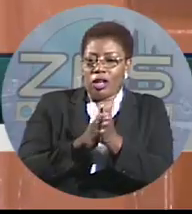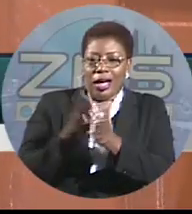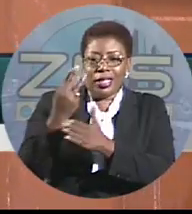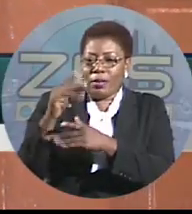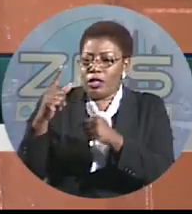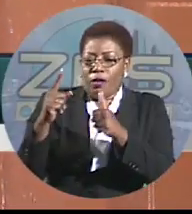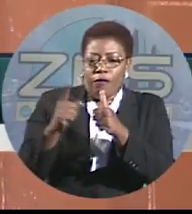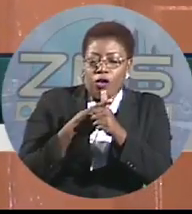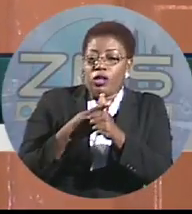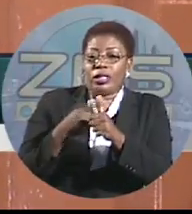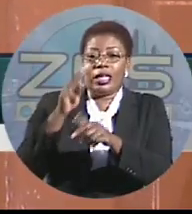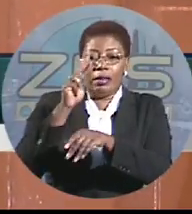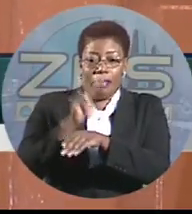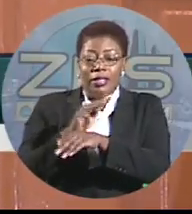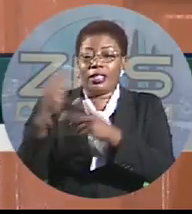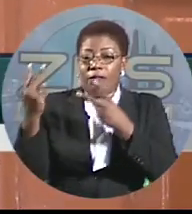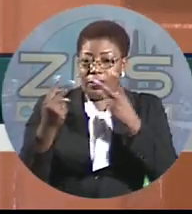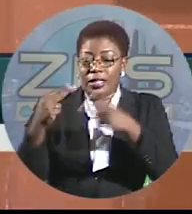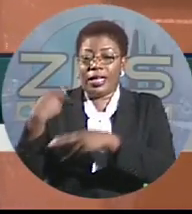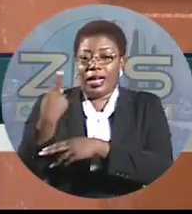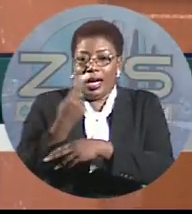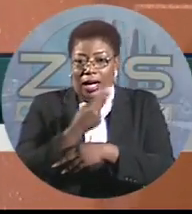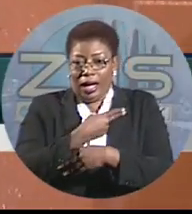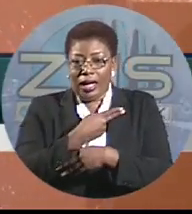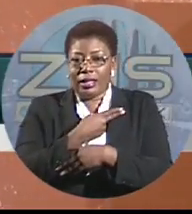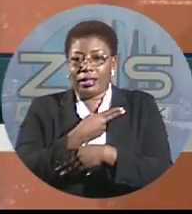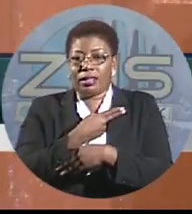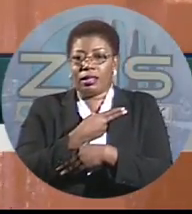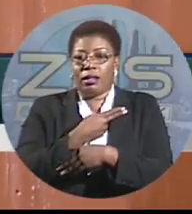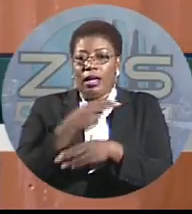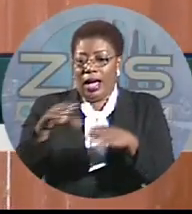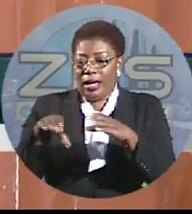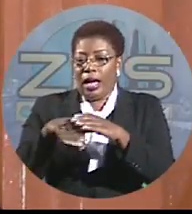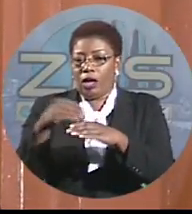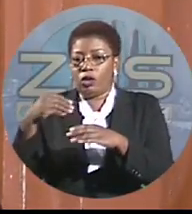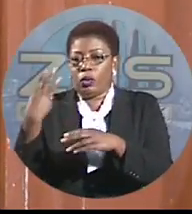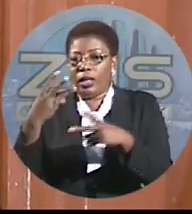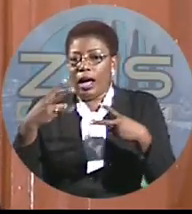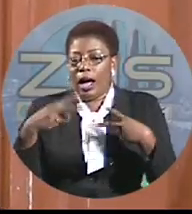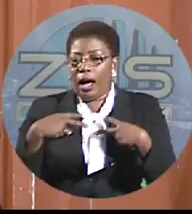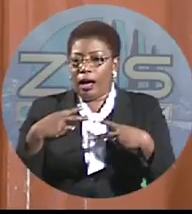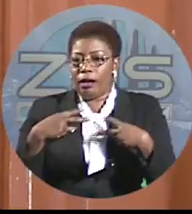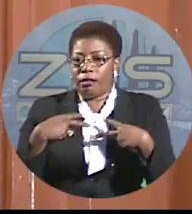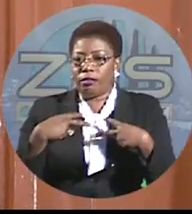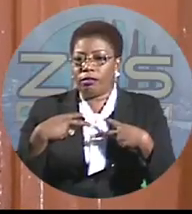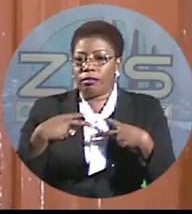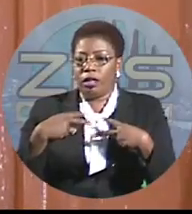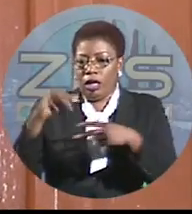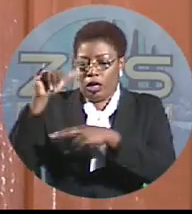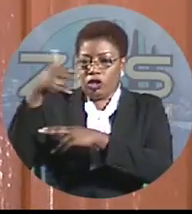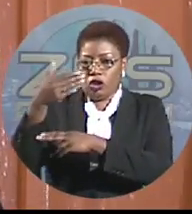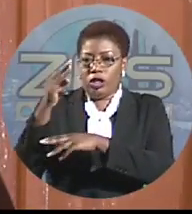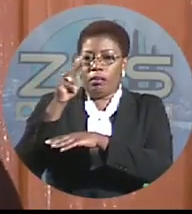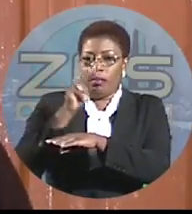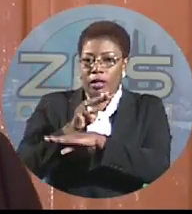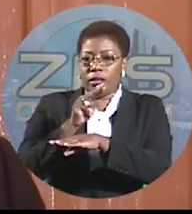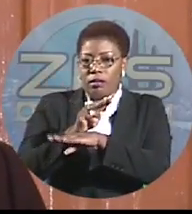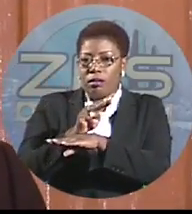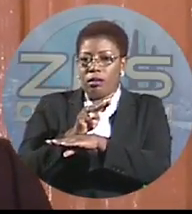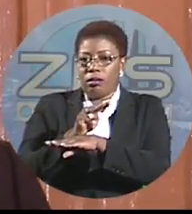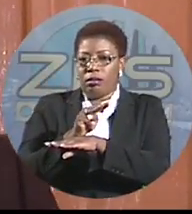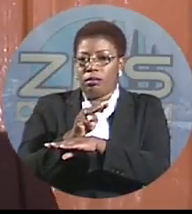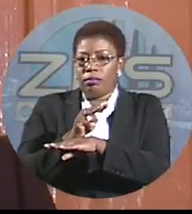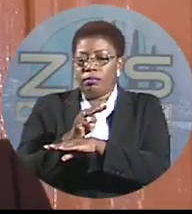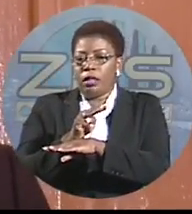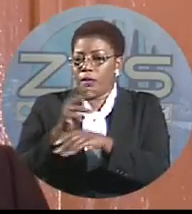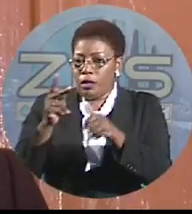since Mr. Peter Bethel in 89. We did have a junior minister who visited us some time ago,